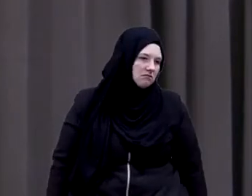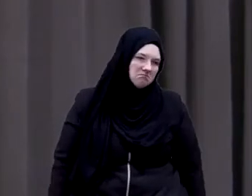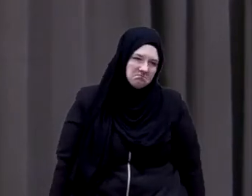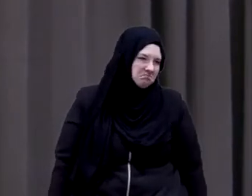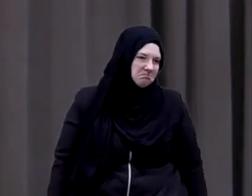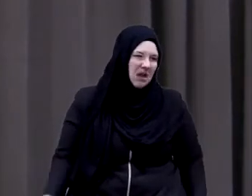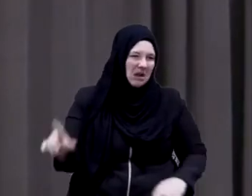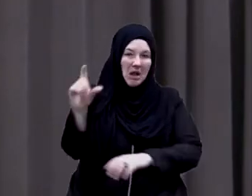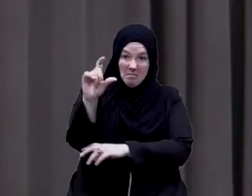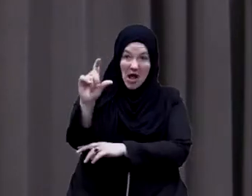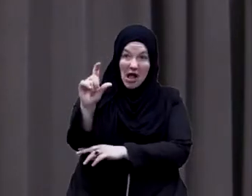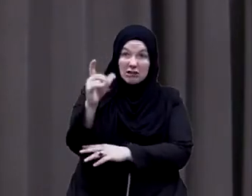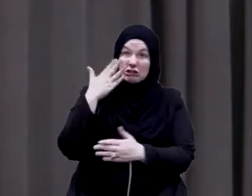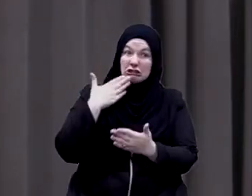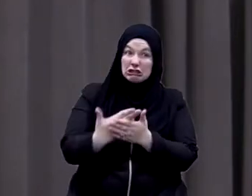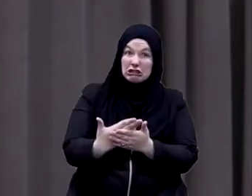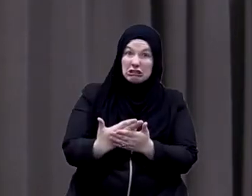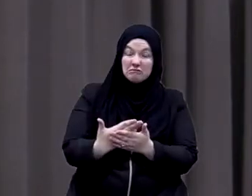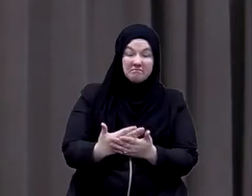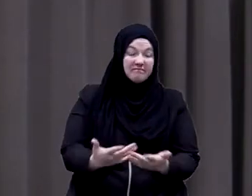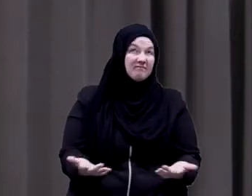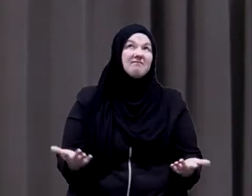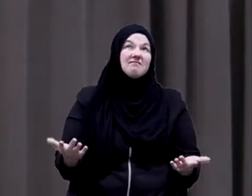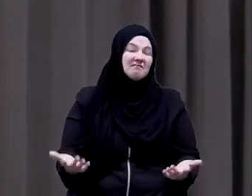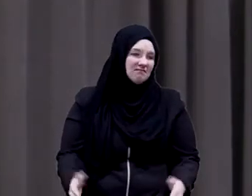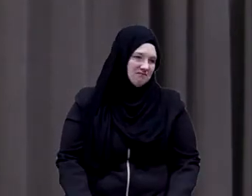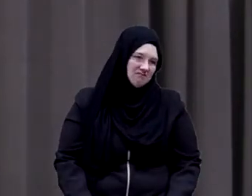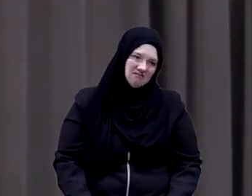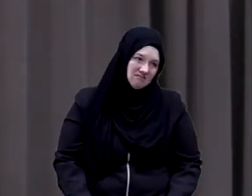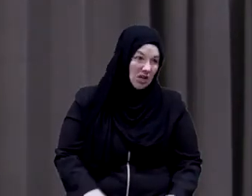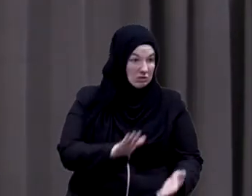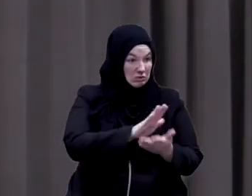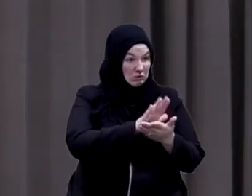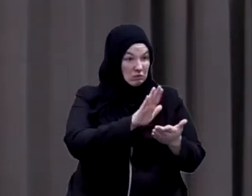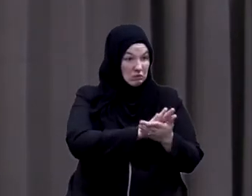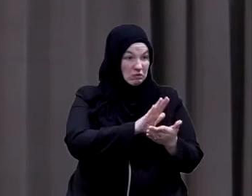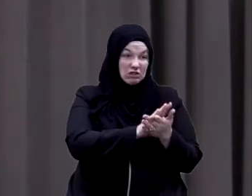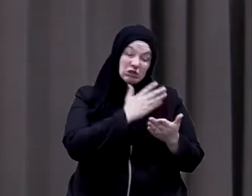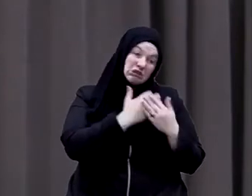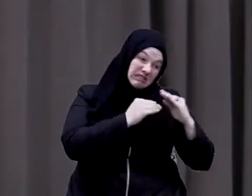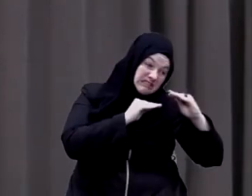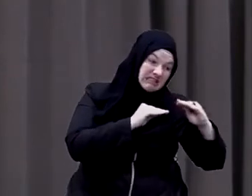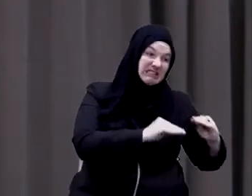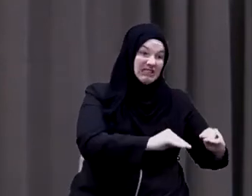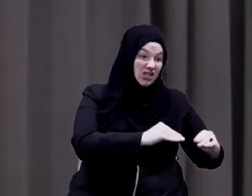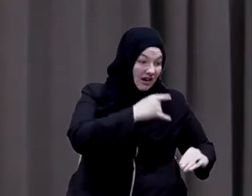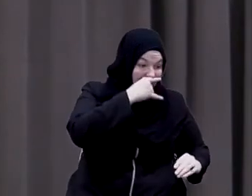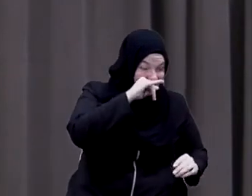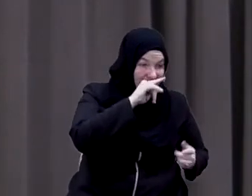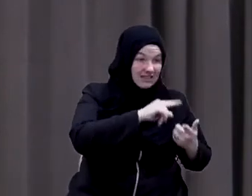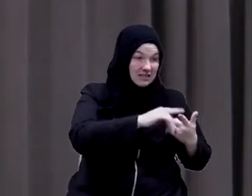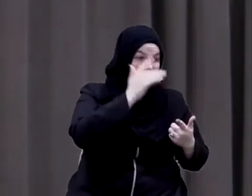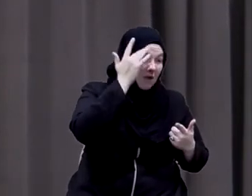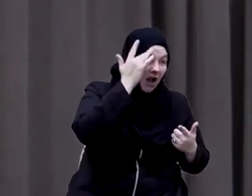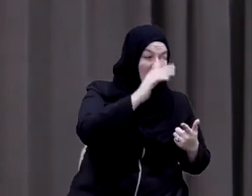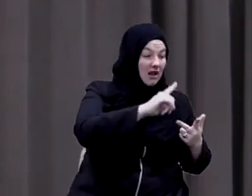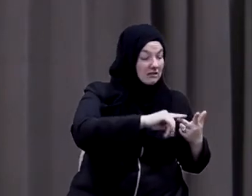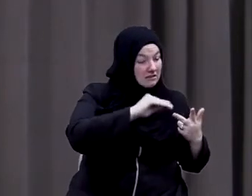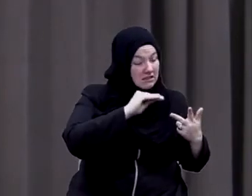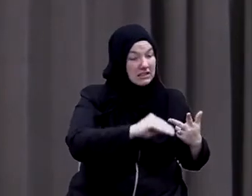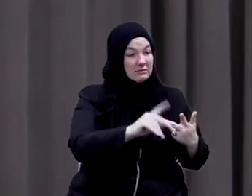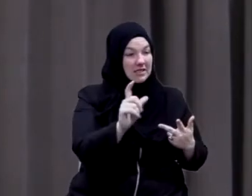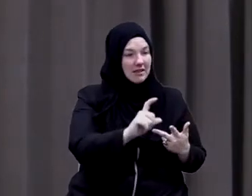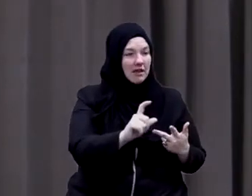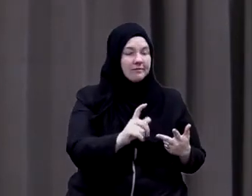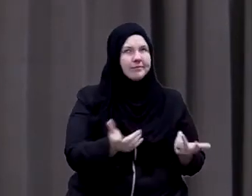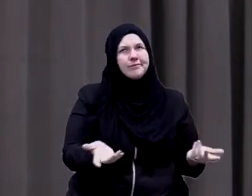Are our mosques doing well? God knows. Are our schools doing the job they are assigned to do? God knows. Everything